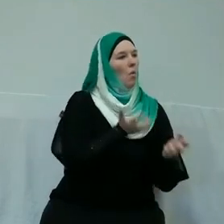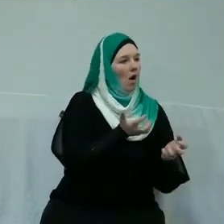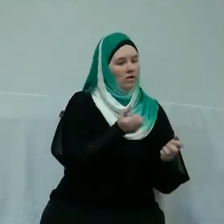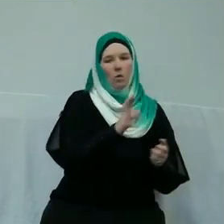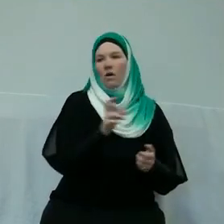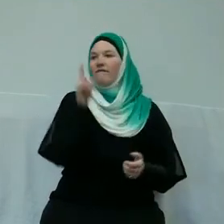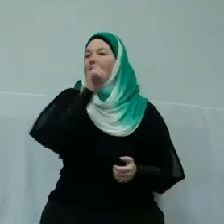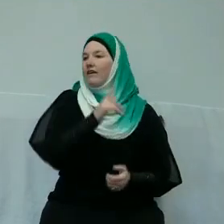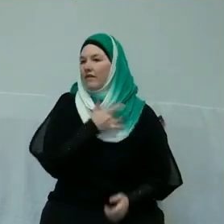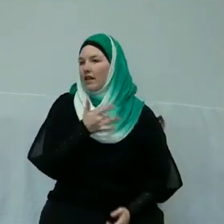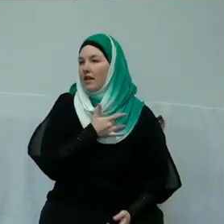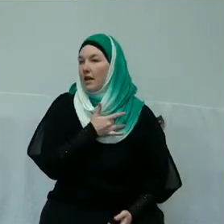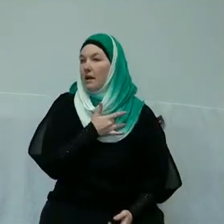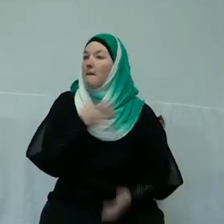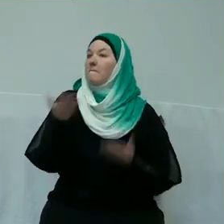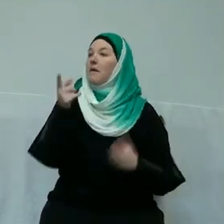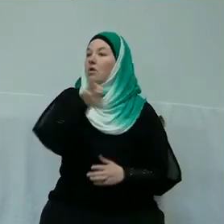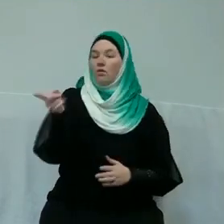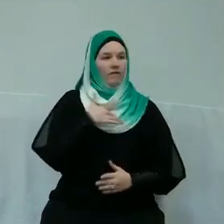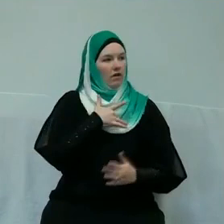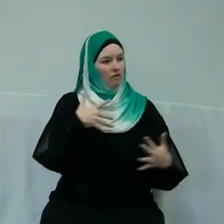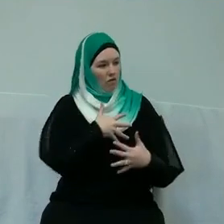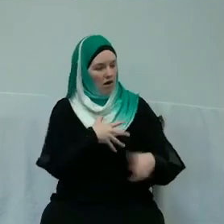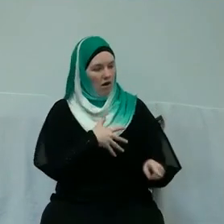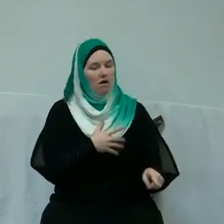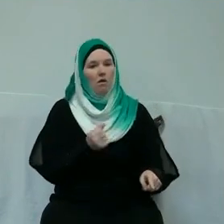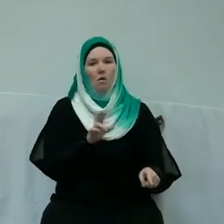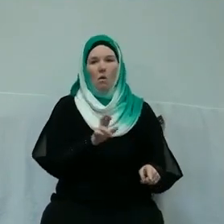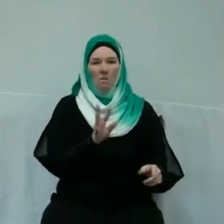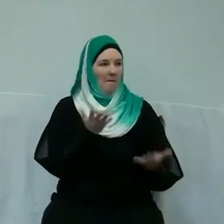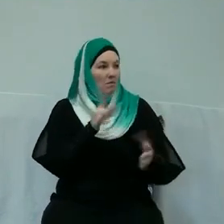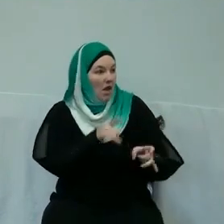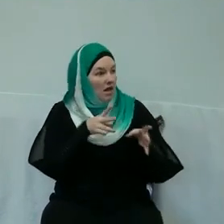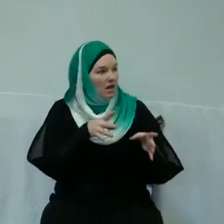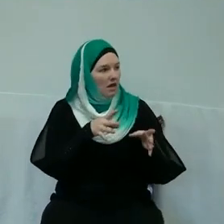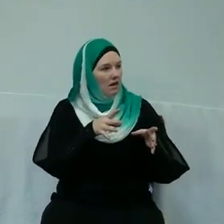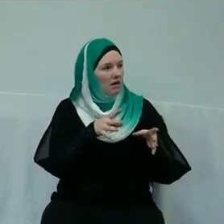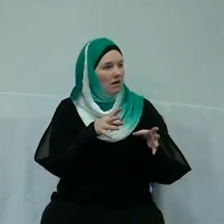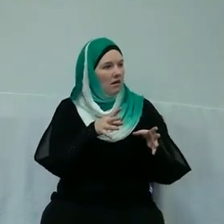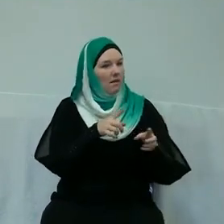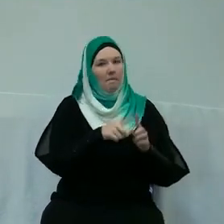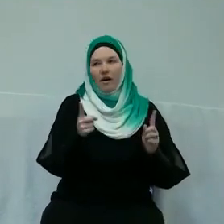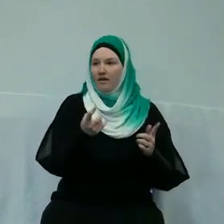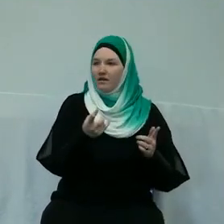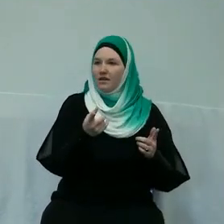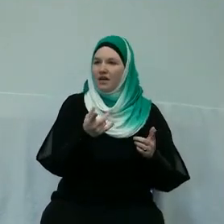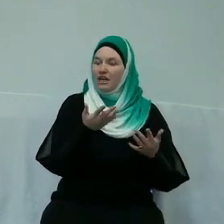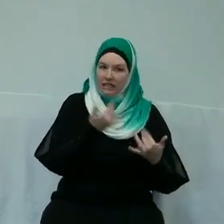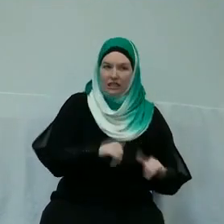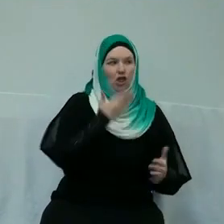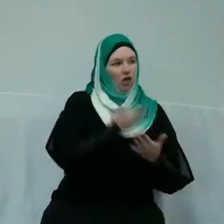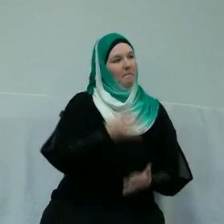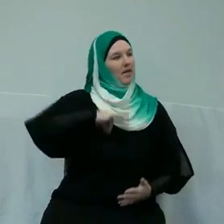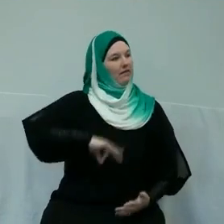and senses. Maybe you feel afraid of something, or you feel that you hate something, but it is good for you. Maybe you